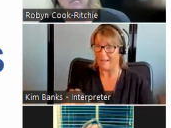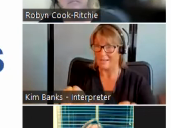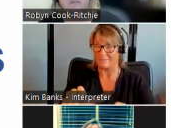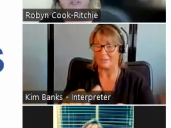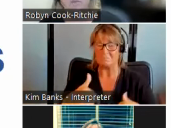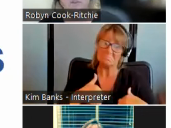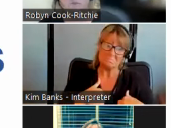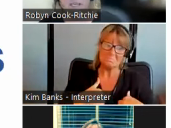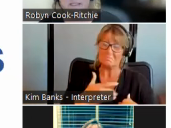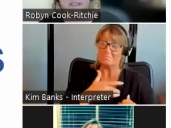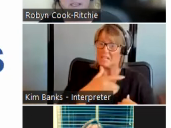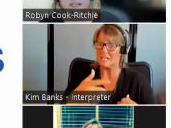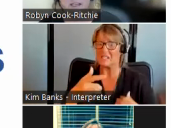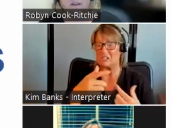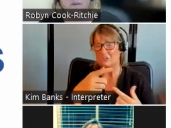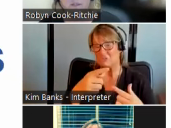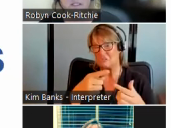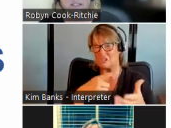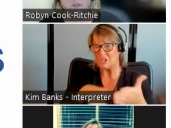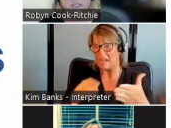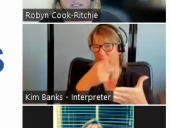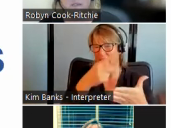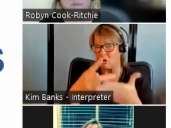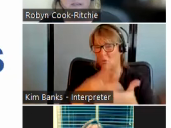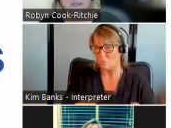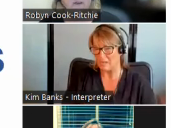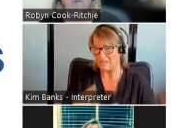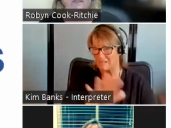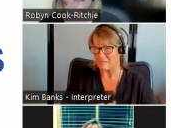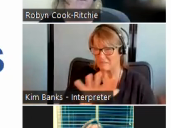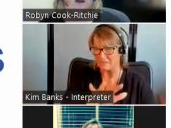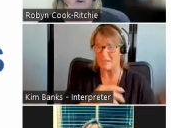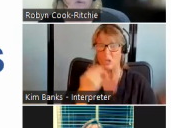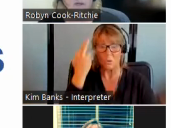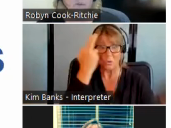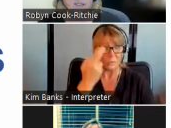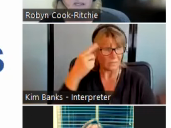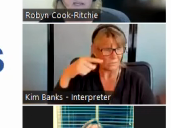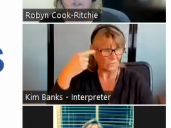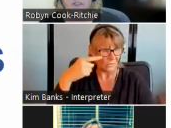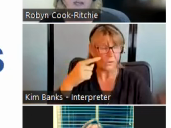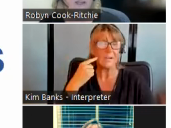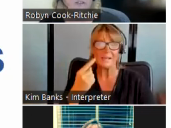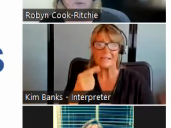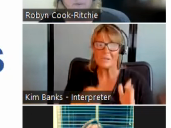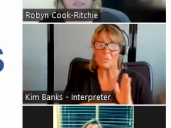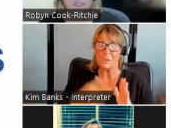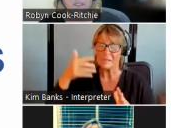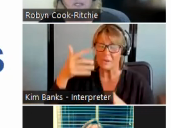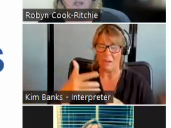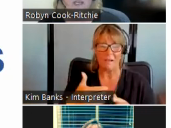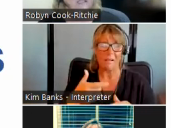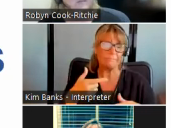this every couple of weeks, and the reason I do it is because every once in a while when I'm doing data entry, I get